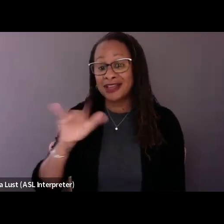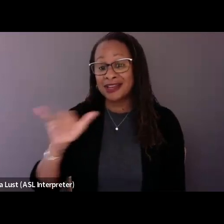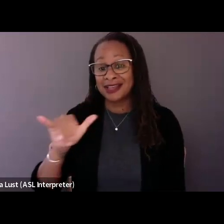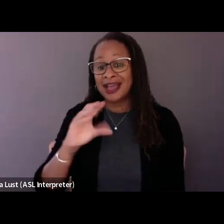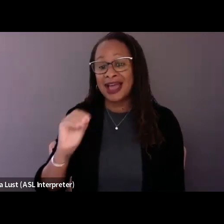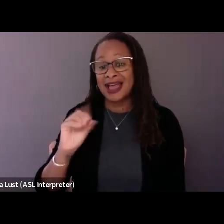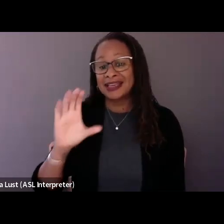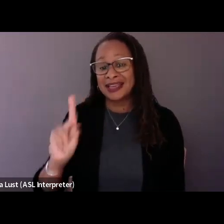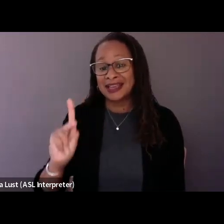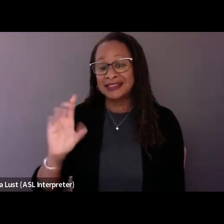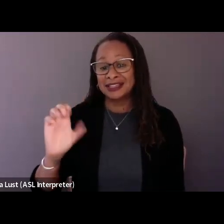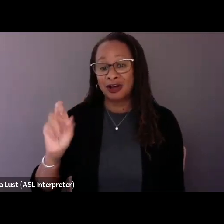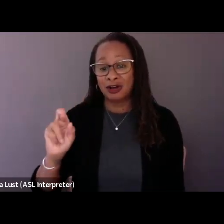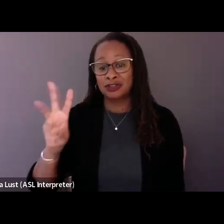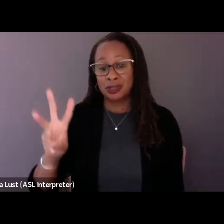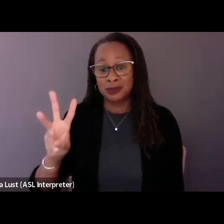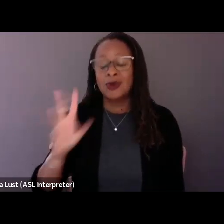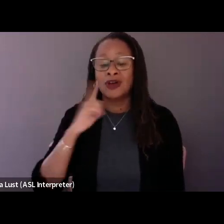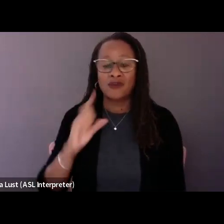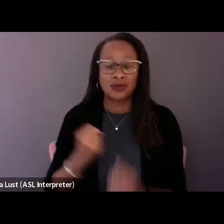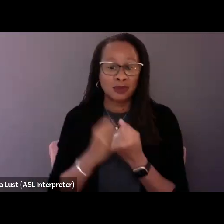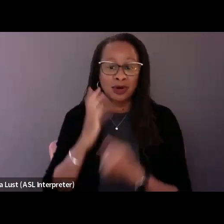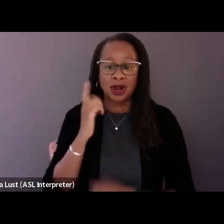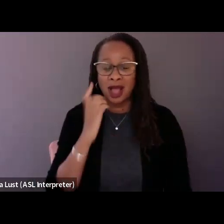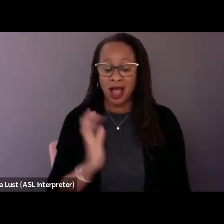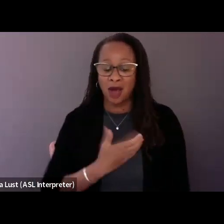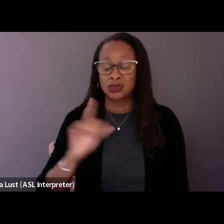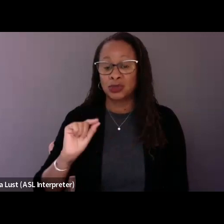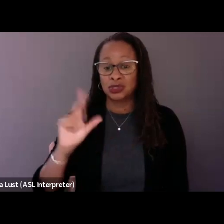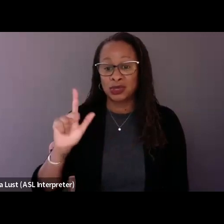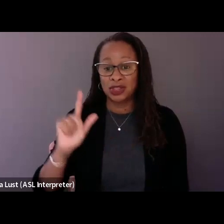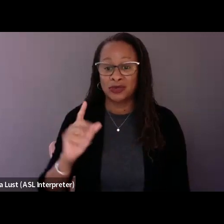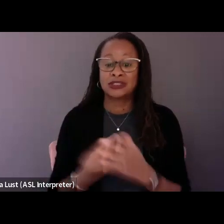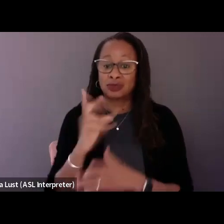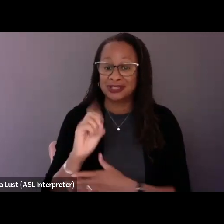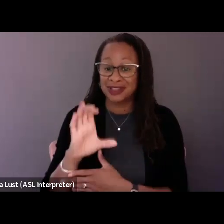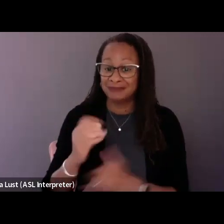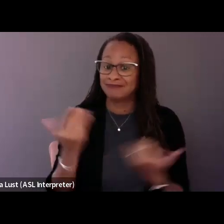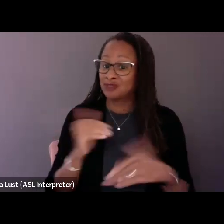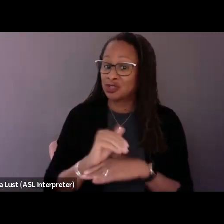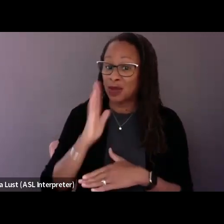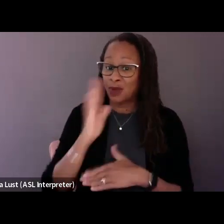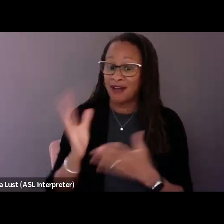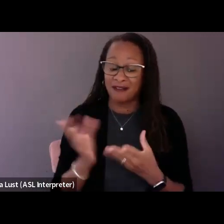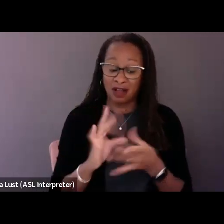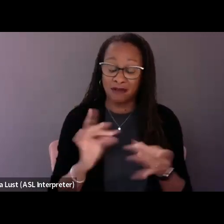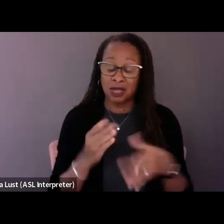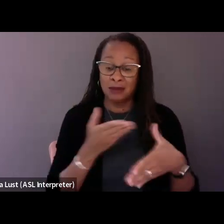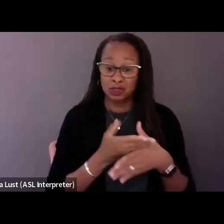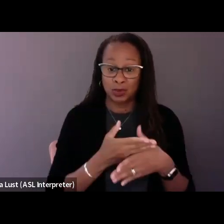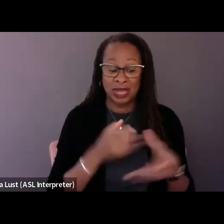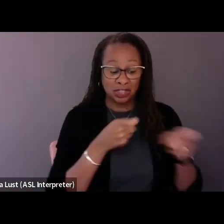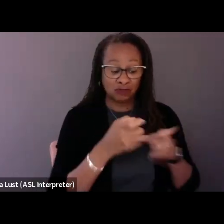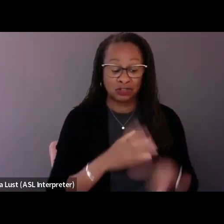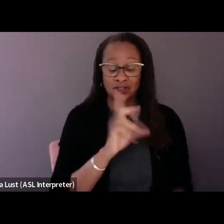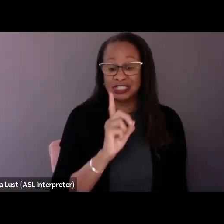for sponsoring our 2023 SpringDocs. This evening, we'll have a conversation between director Darren